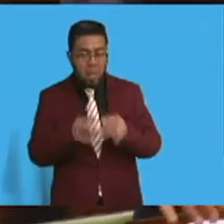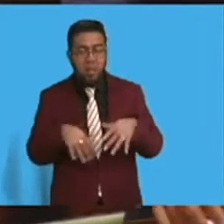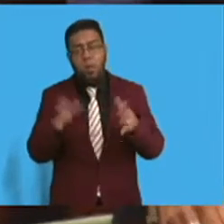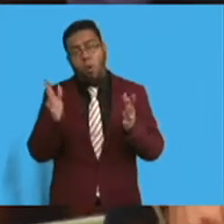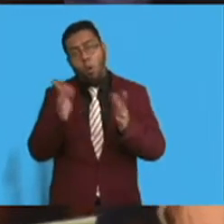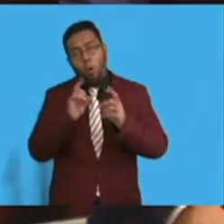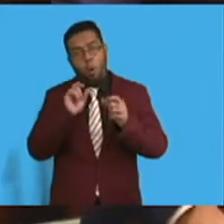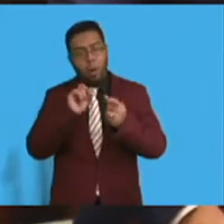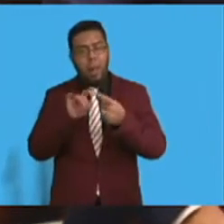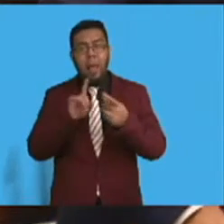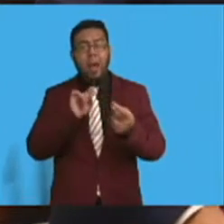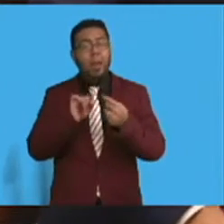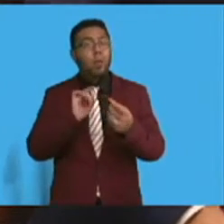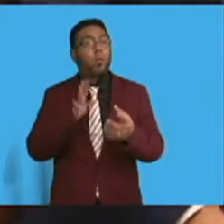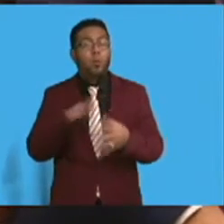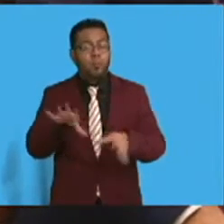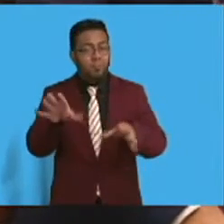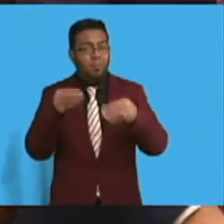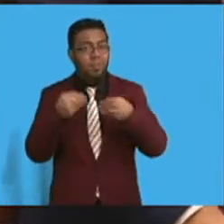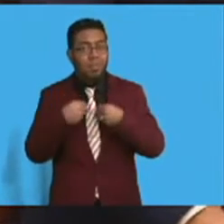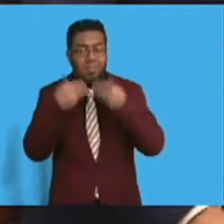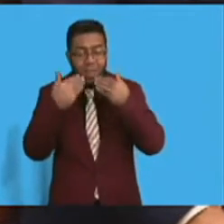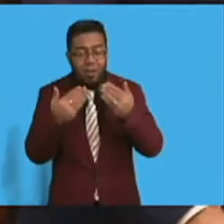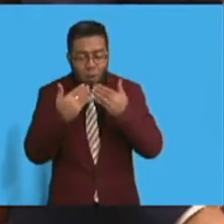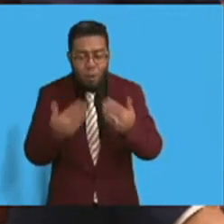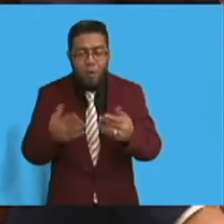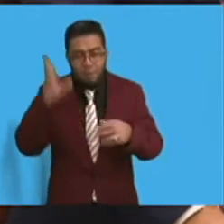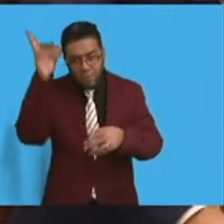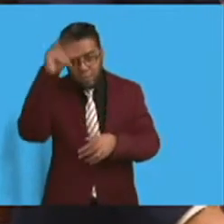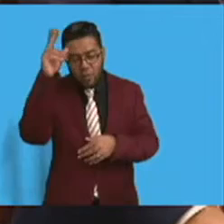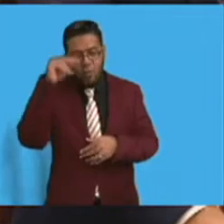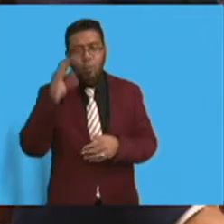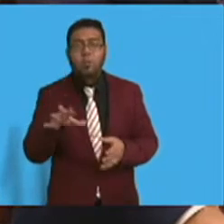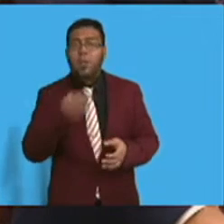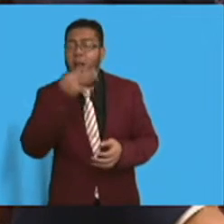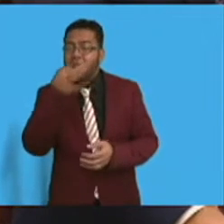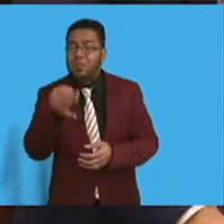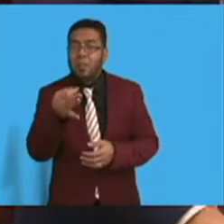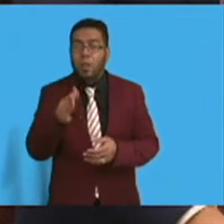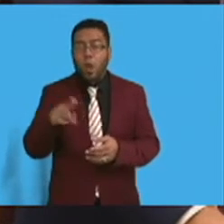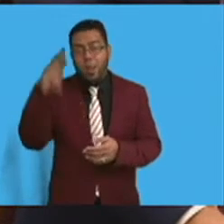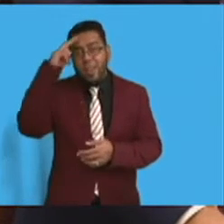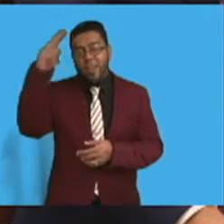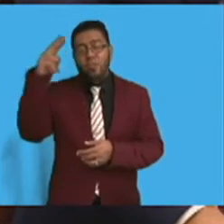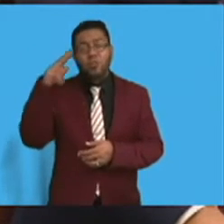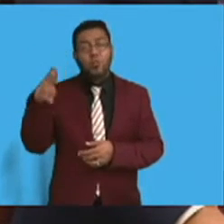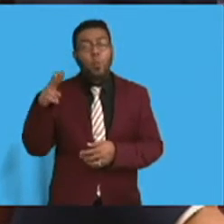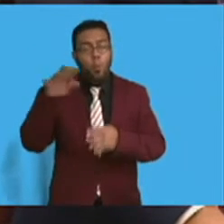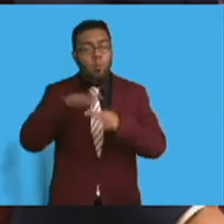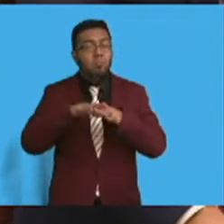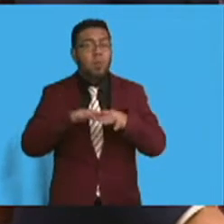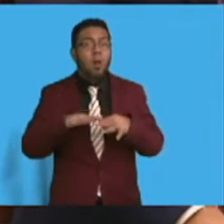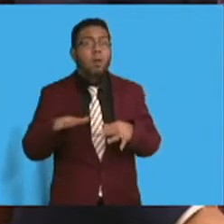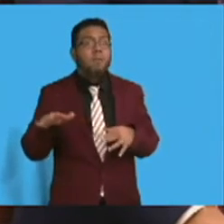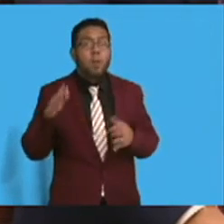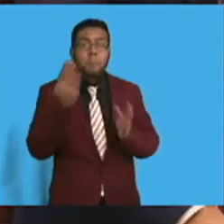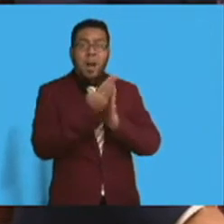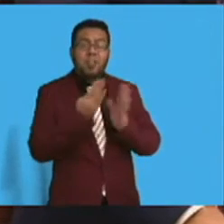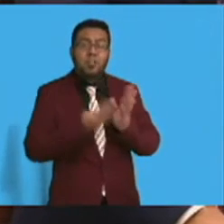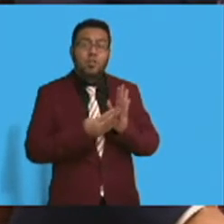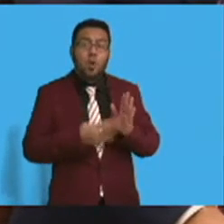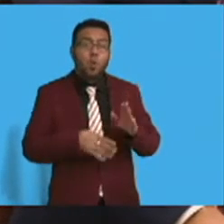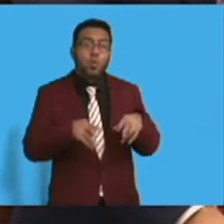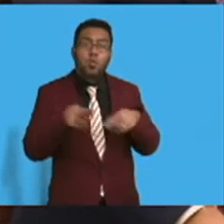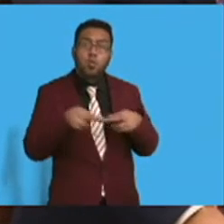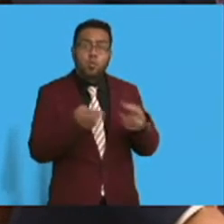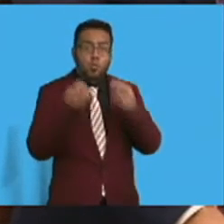thank those Fijians as well. We have received a number of requests, Madam Speaker, to hold nationwide budget roadshows over the next few weeks to break down the